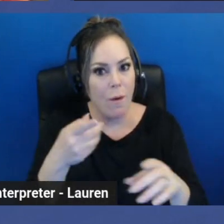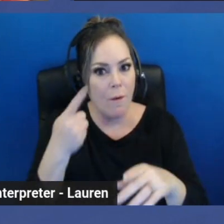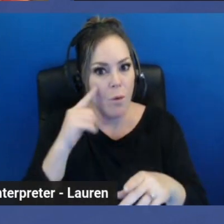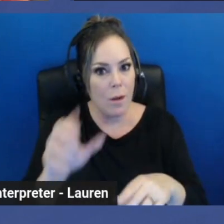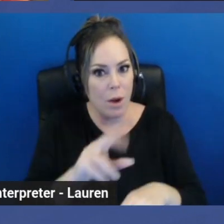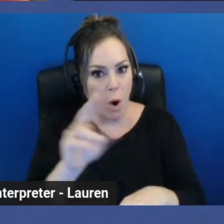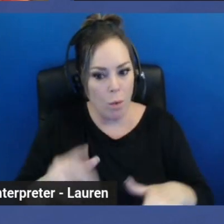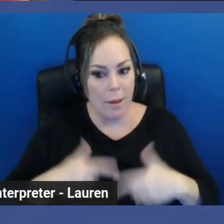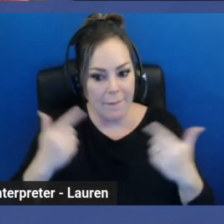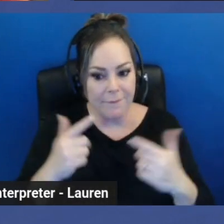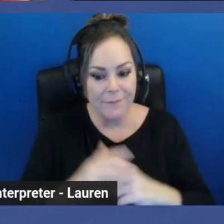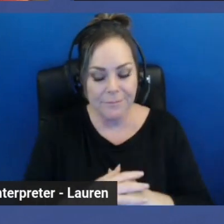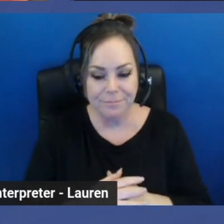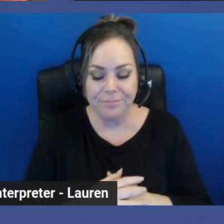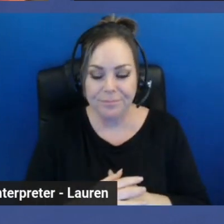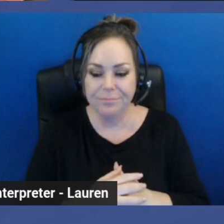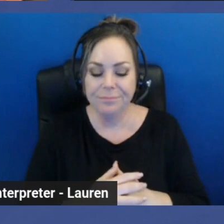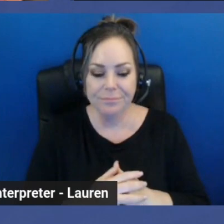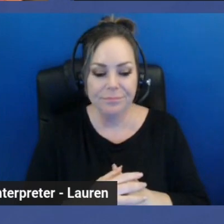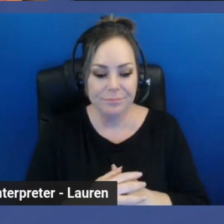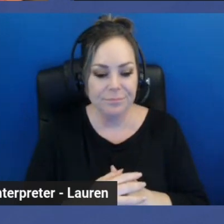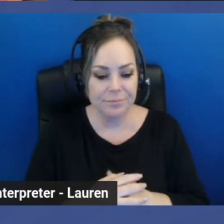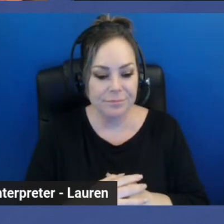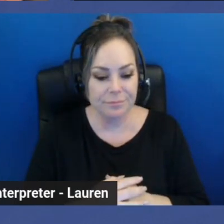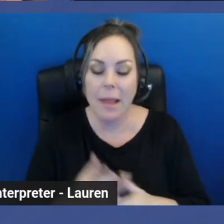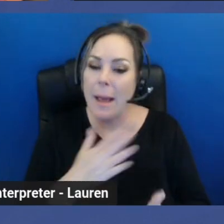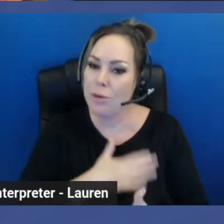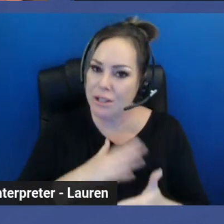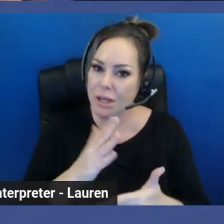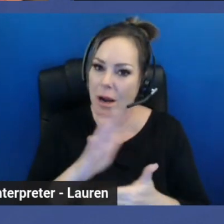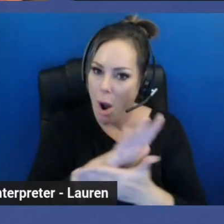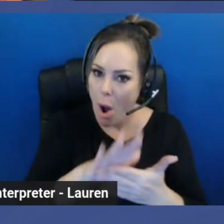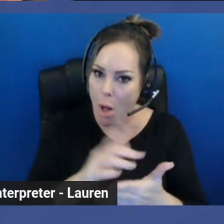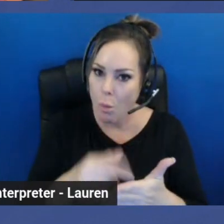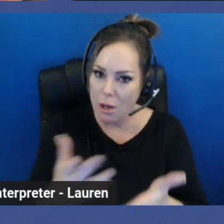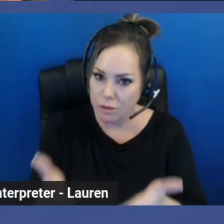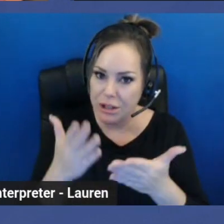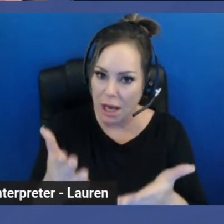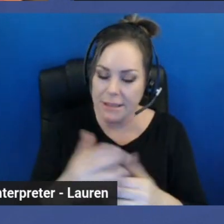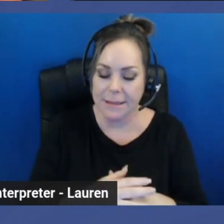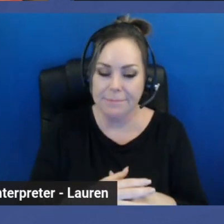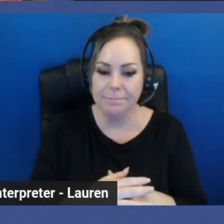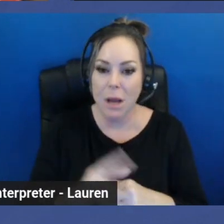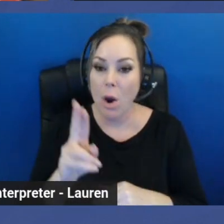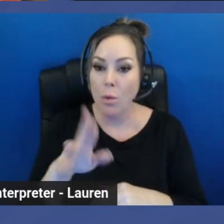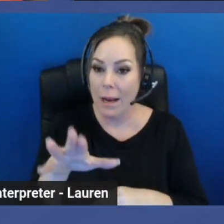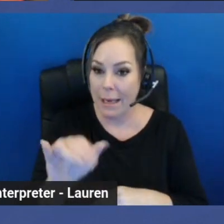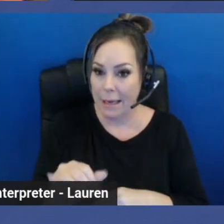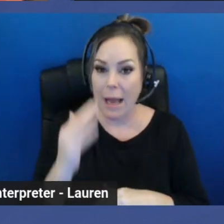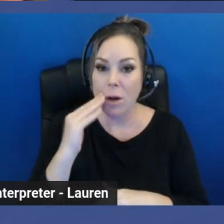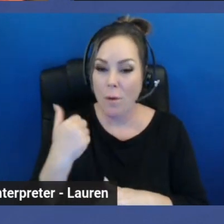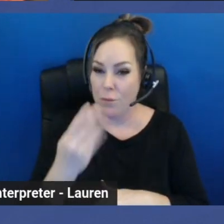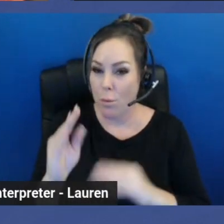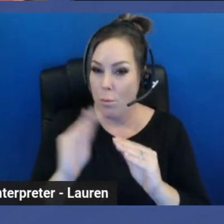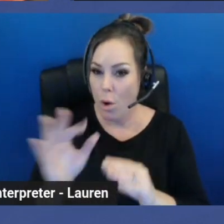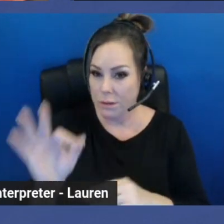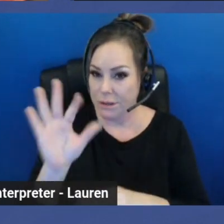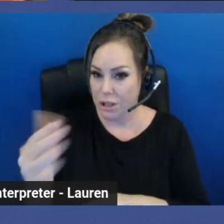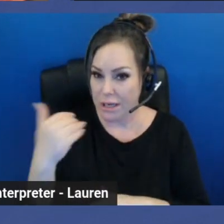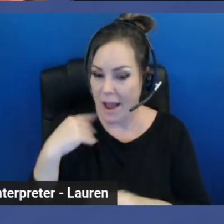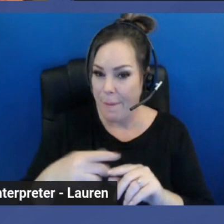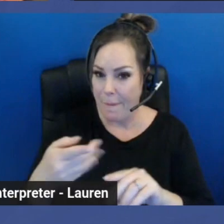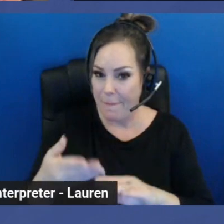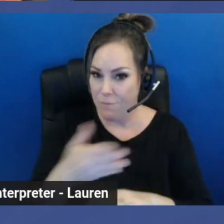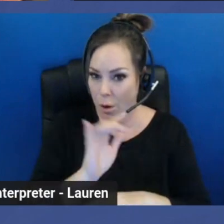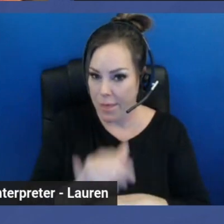I appreciate all of the things that you suggested. And Ricky, I know you have a few more suggestions. I just want to make a quick point in